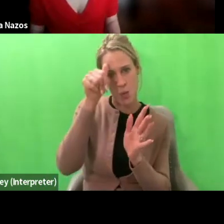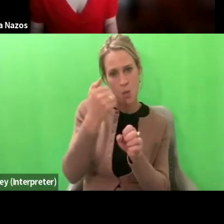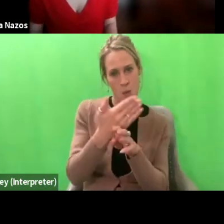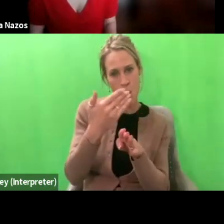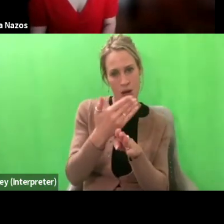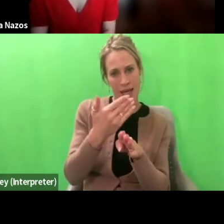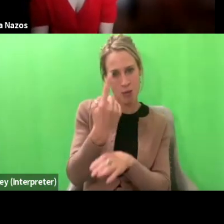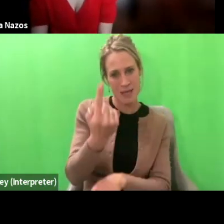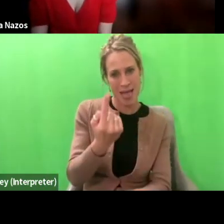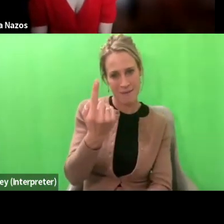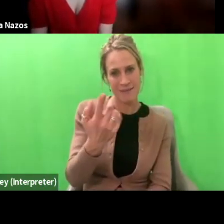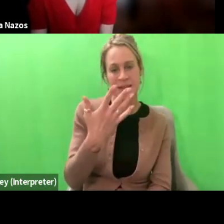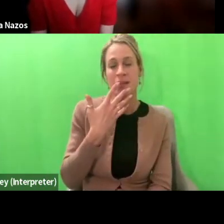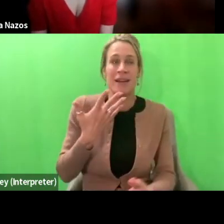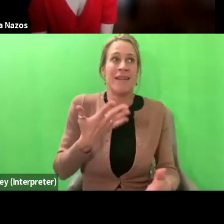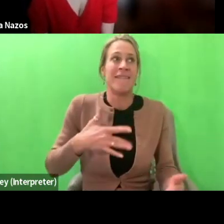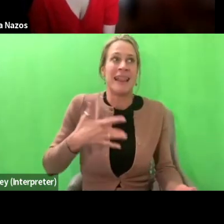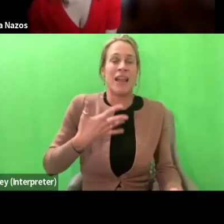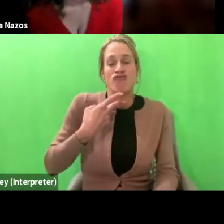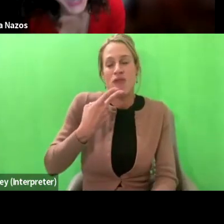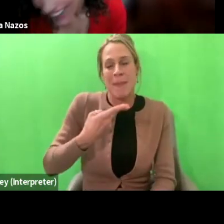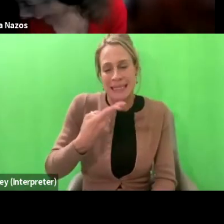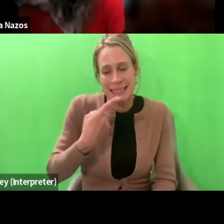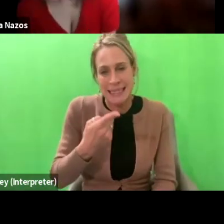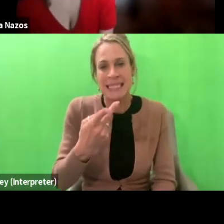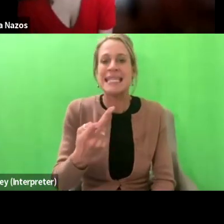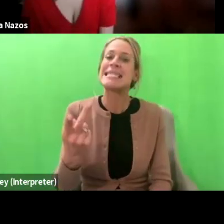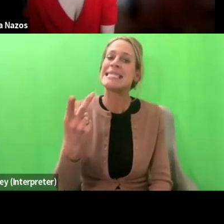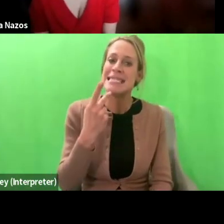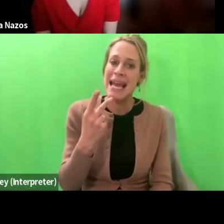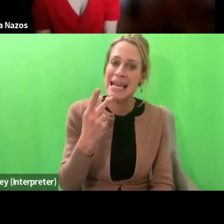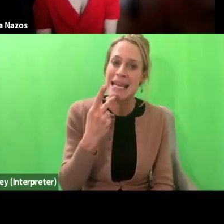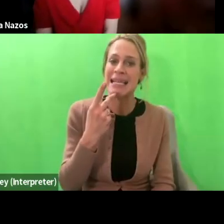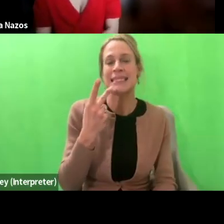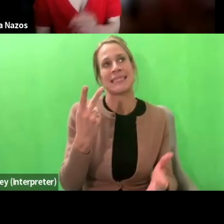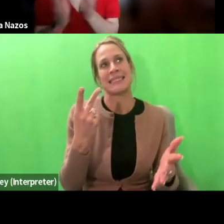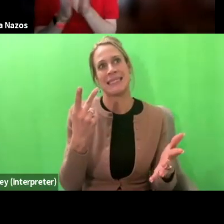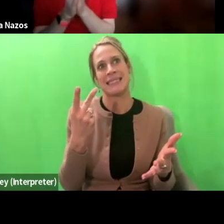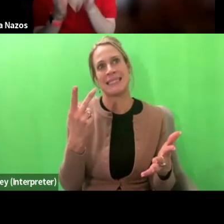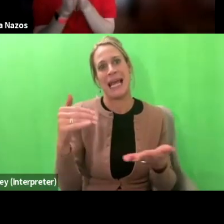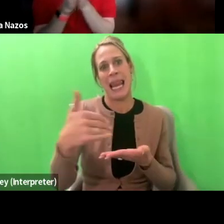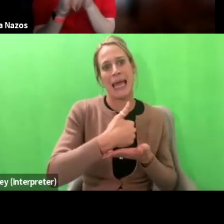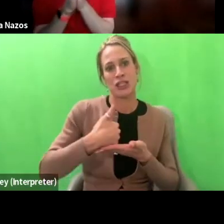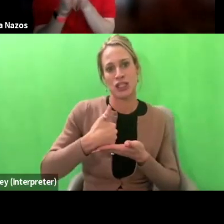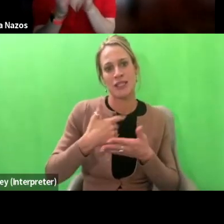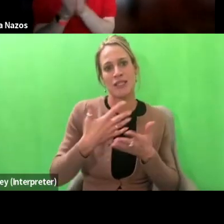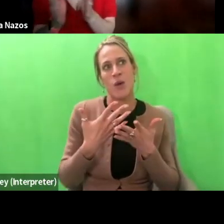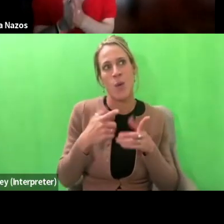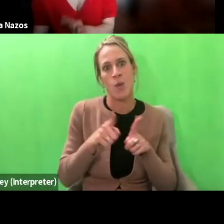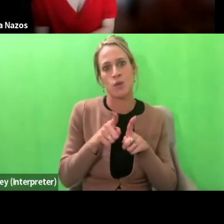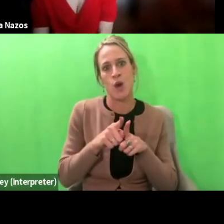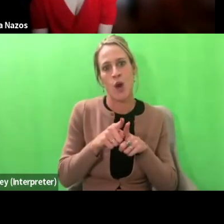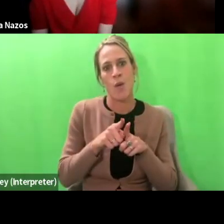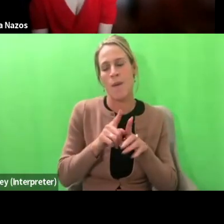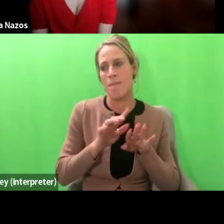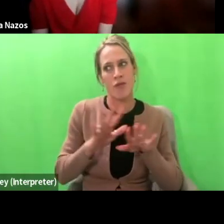And I feel like I'm just repeating you, Marie. I'm so sorry. So I have a second collection as well coming out. Nice. It's not ready for pre-order though, so well